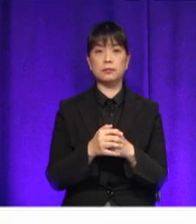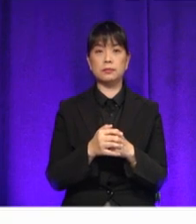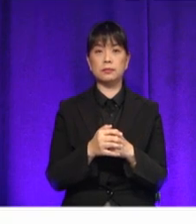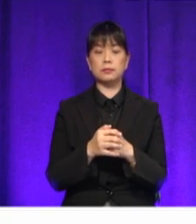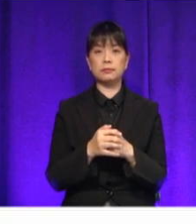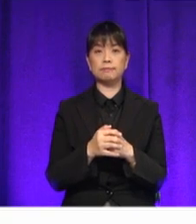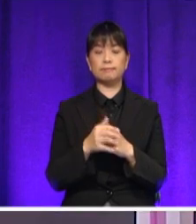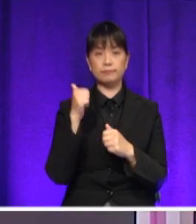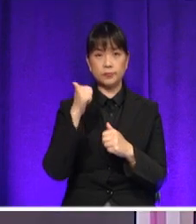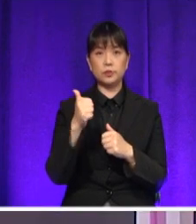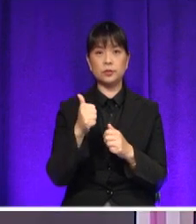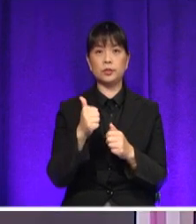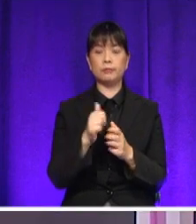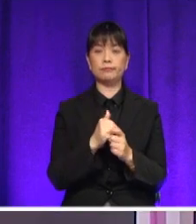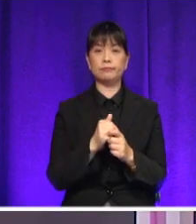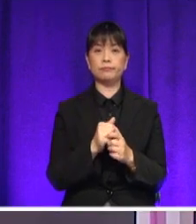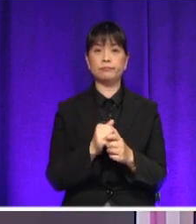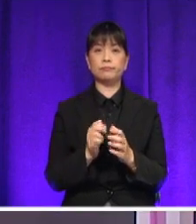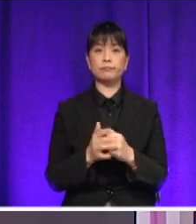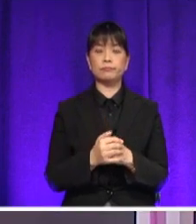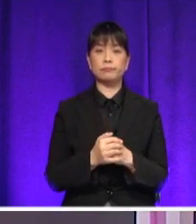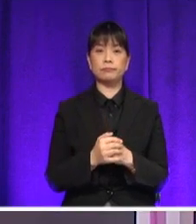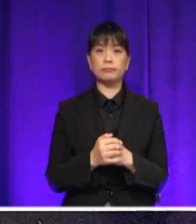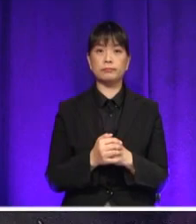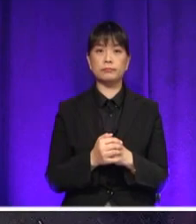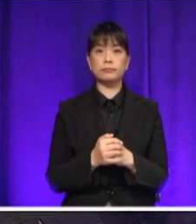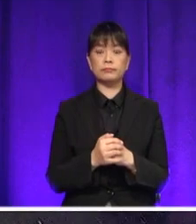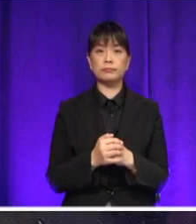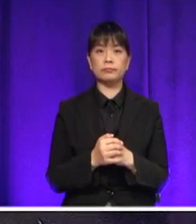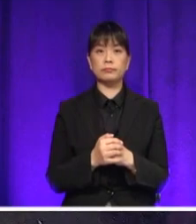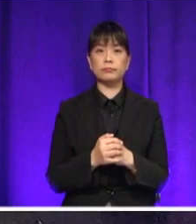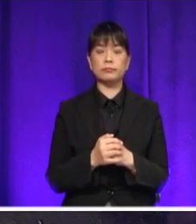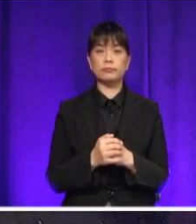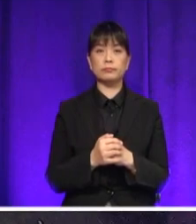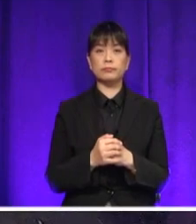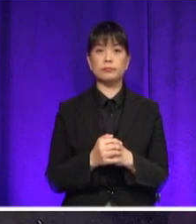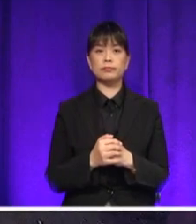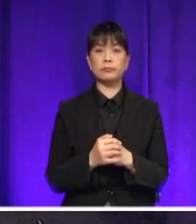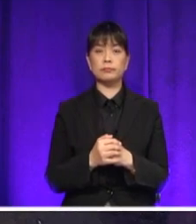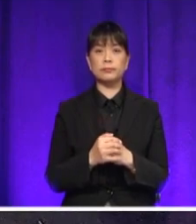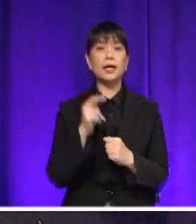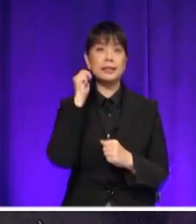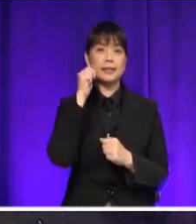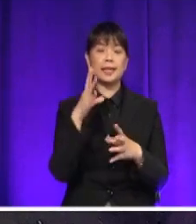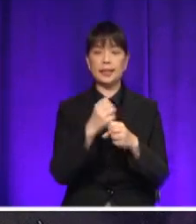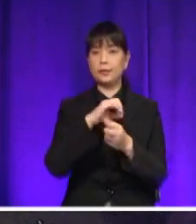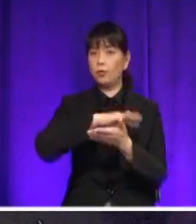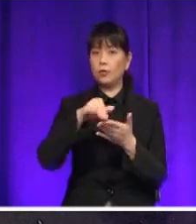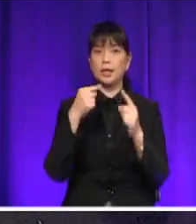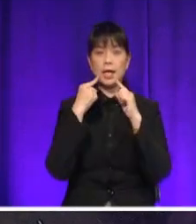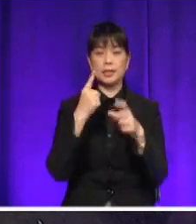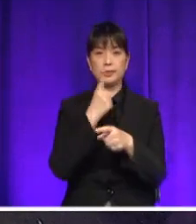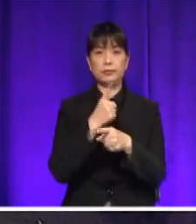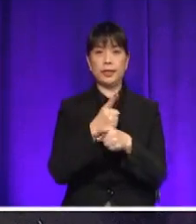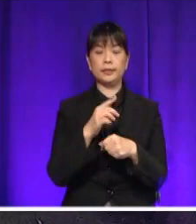job, everyone. You guys Congrats. deserve a Yay. woohoo. I got my answer all right as well. Oh, wonderful. Great job.